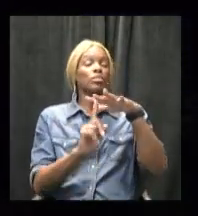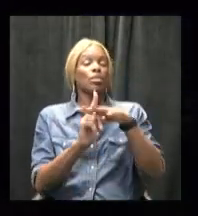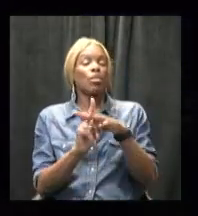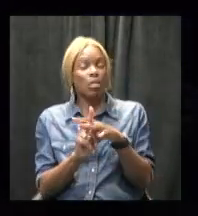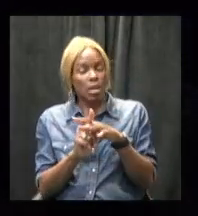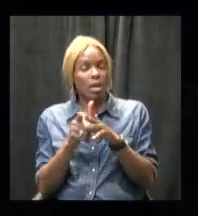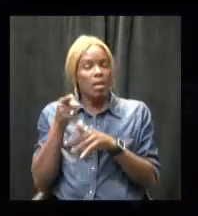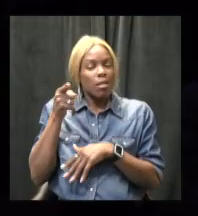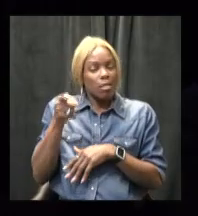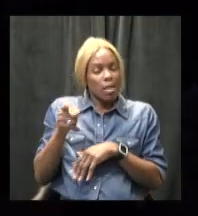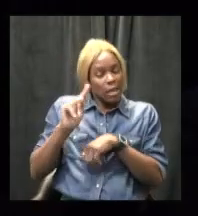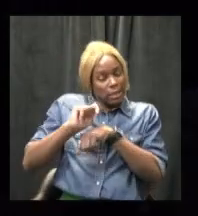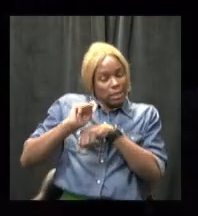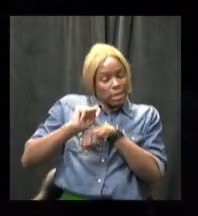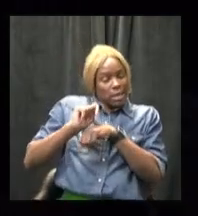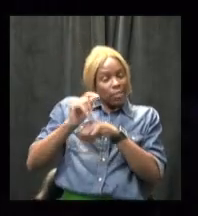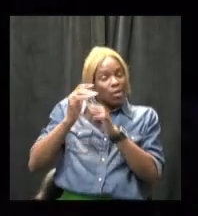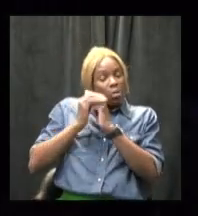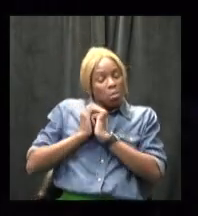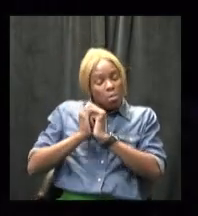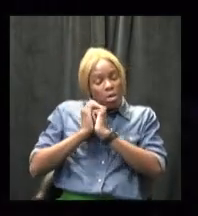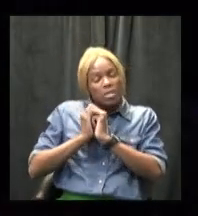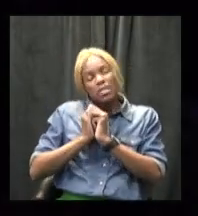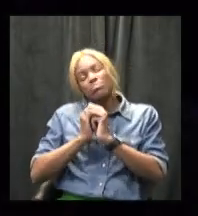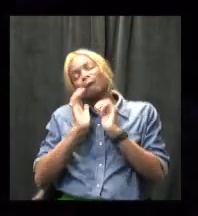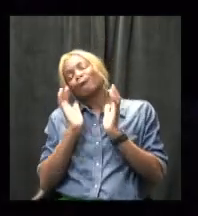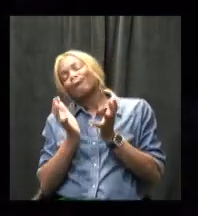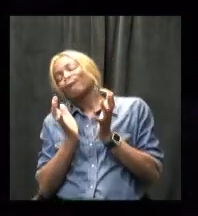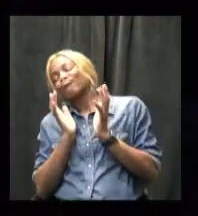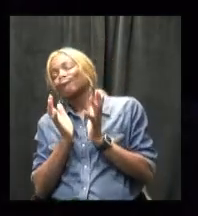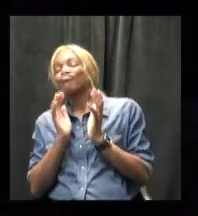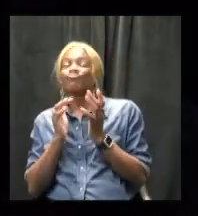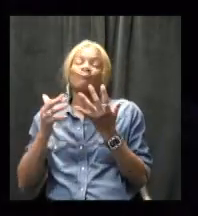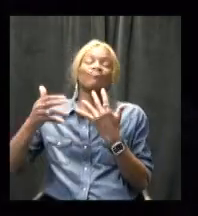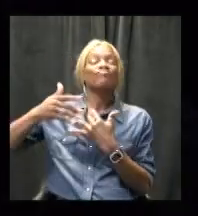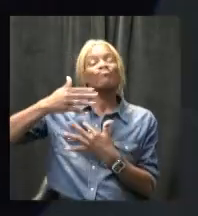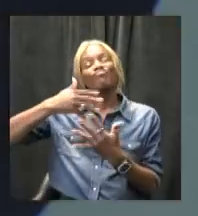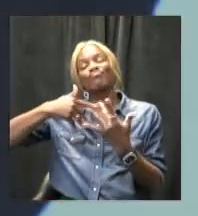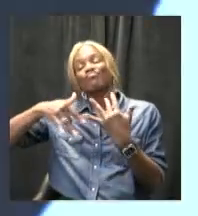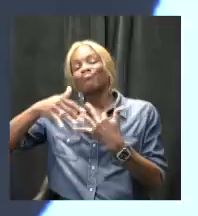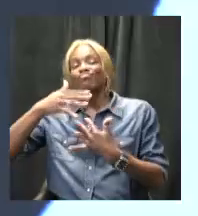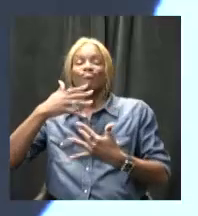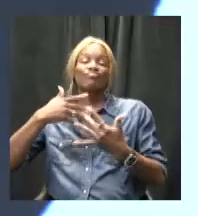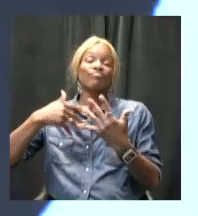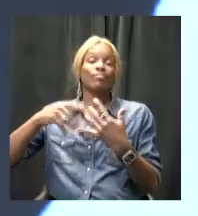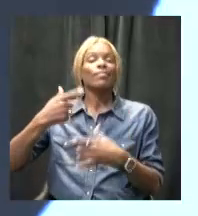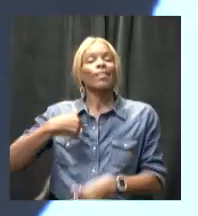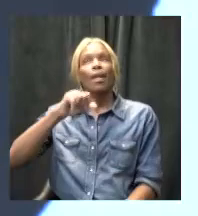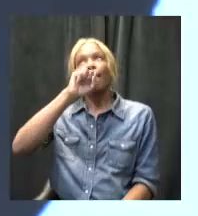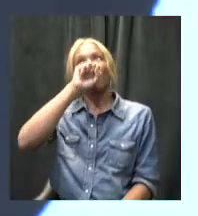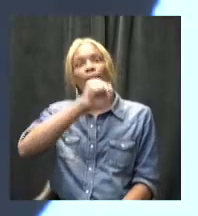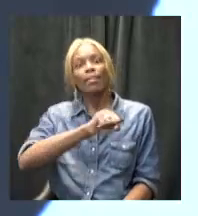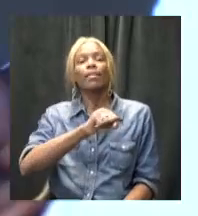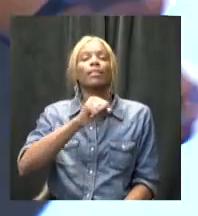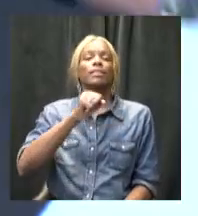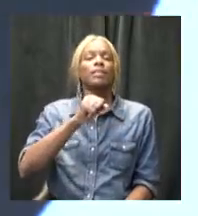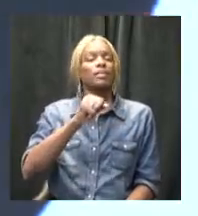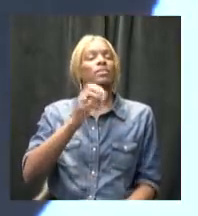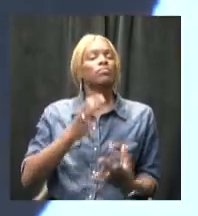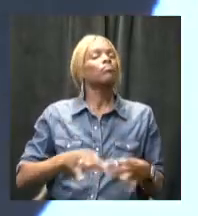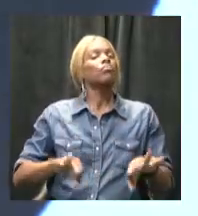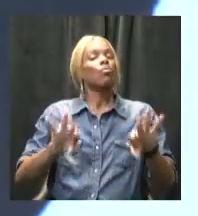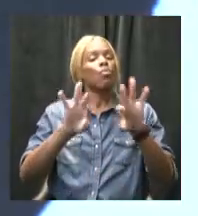perhaps for some sort of worship or conversation or engagement with other followers. I love that part. It's important